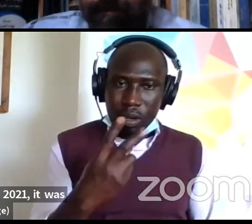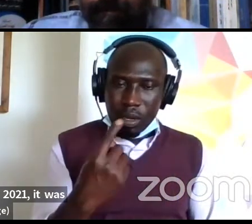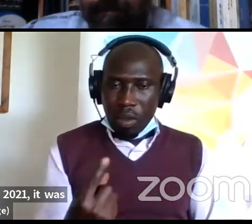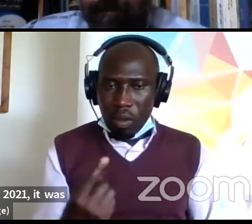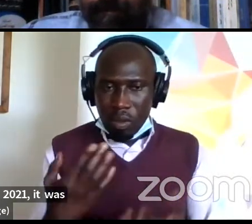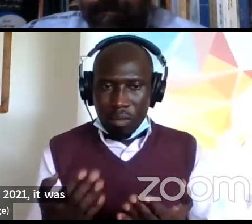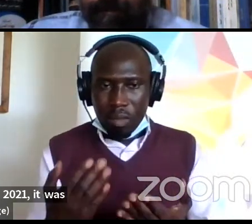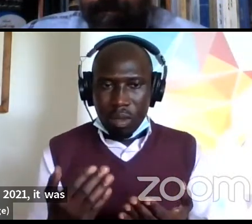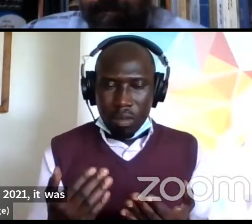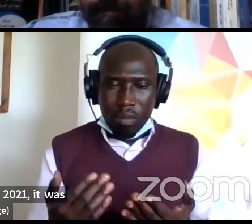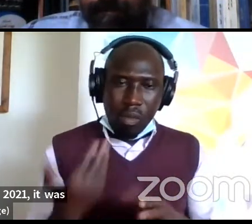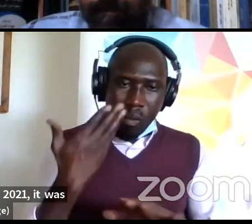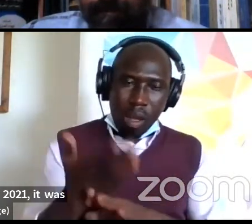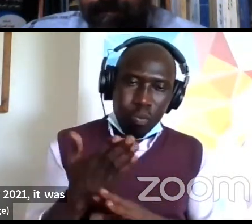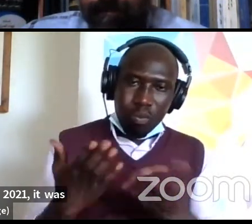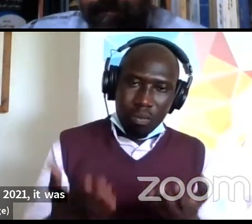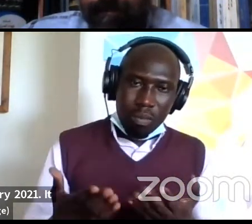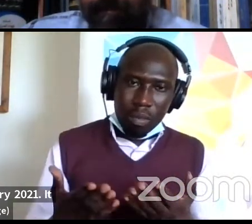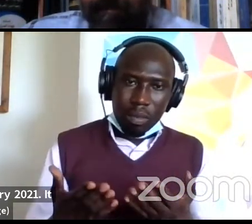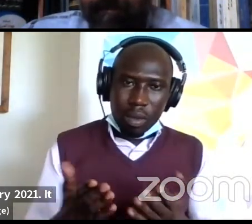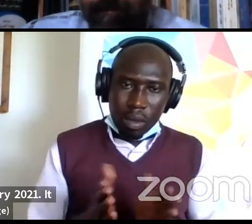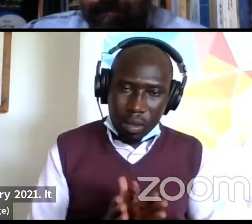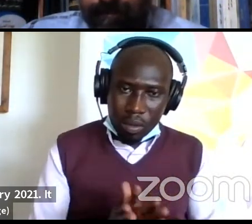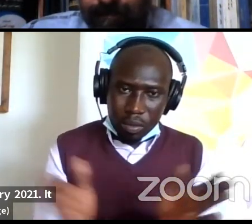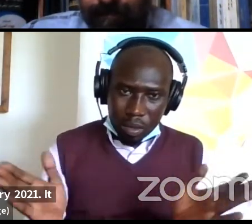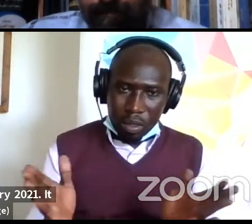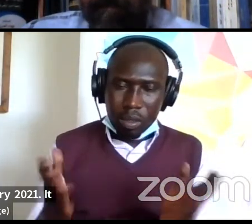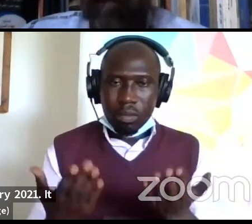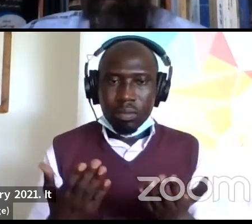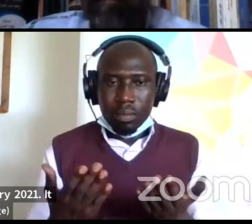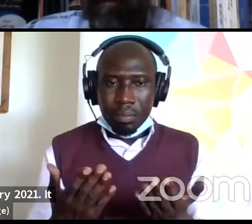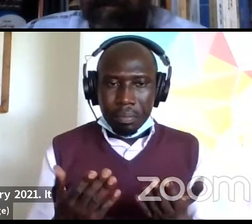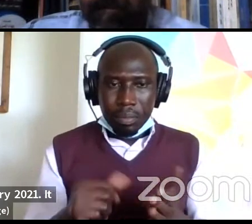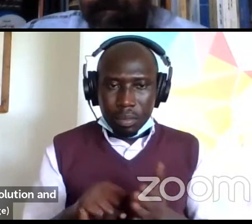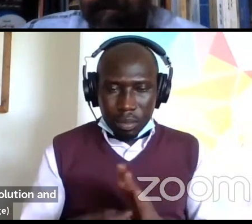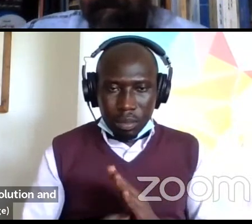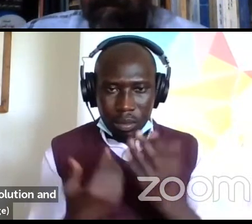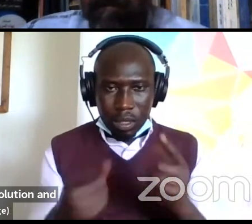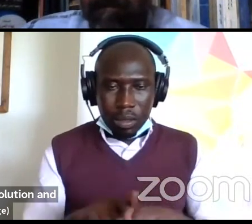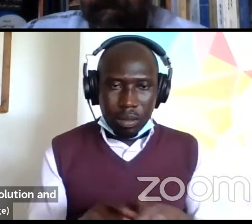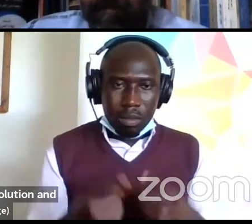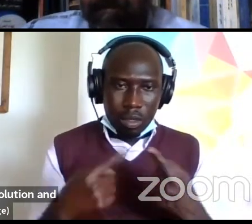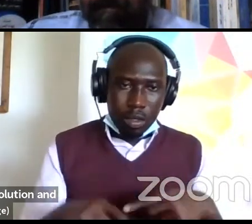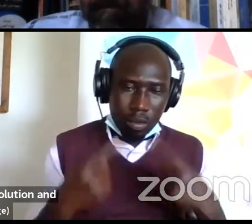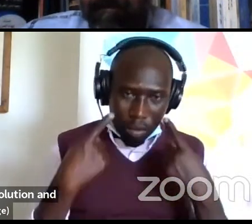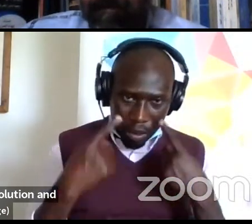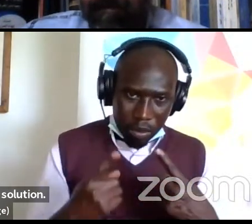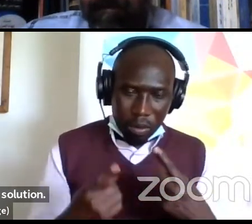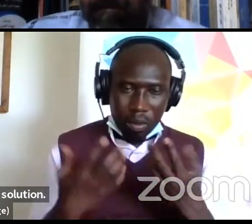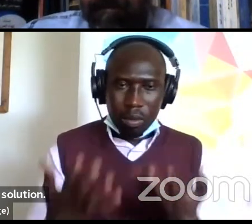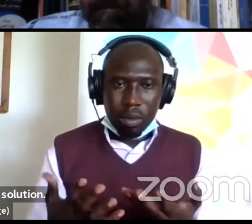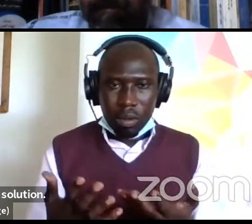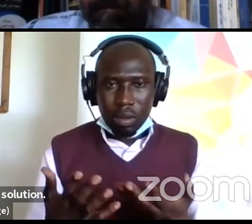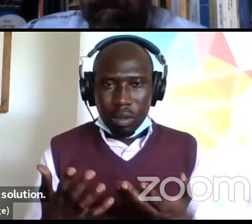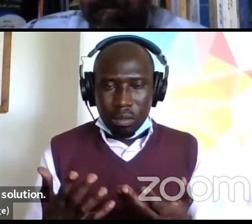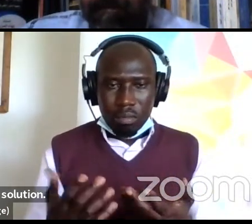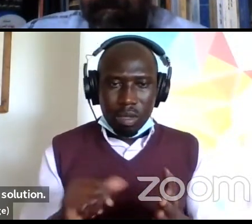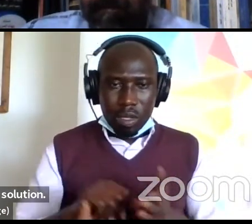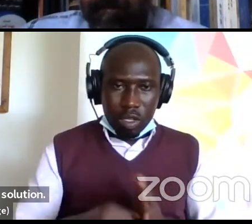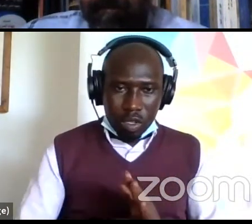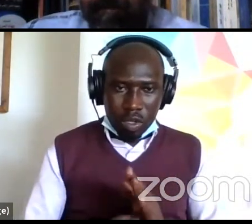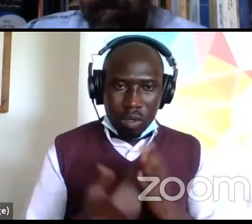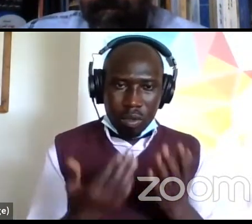10th anniversary of the Tunisian Revolution, and we saw an immersive crackdown on